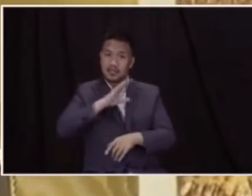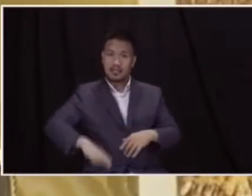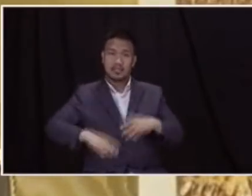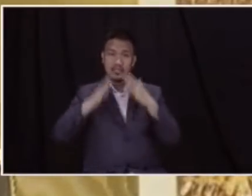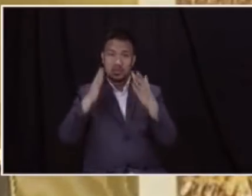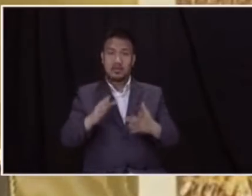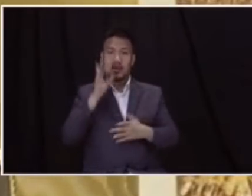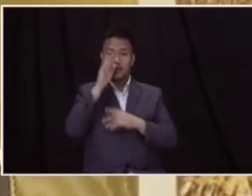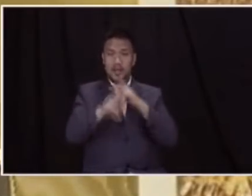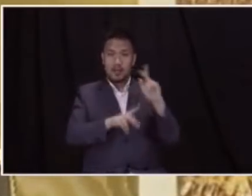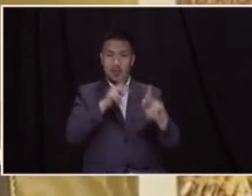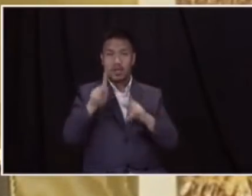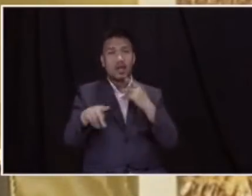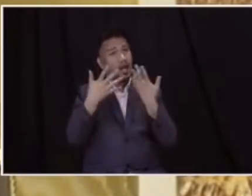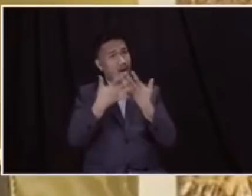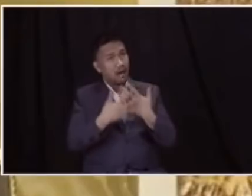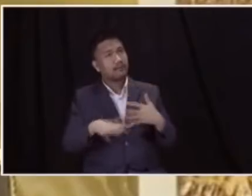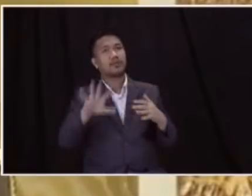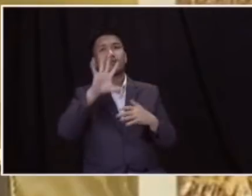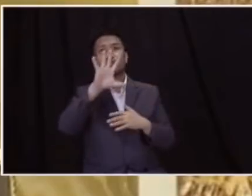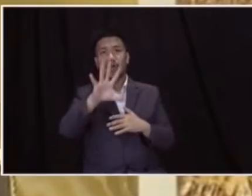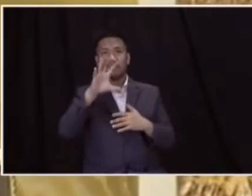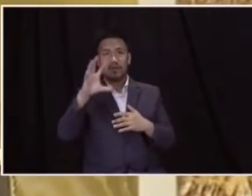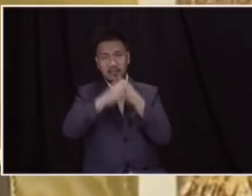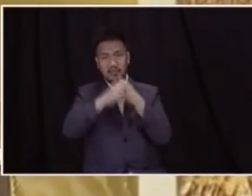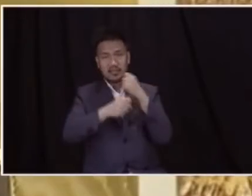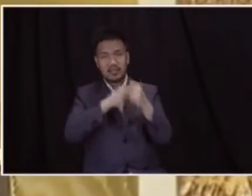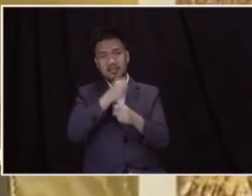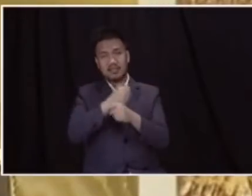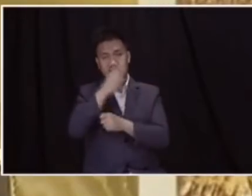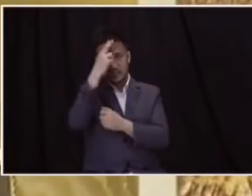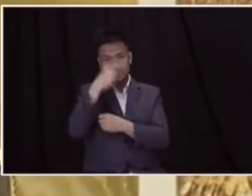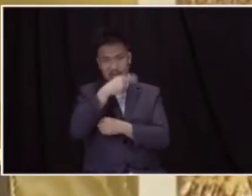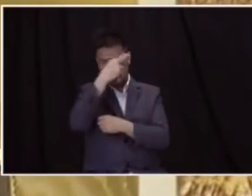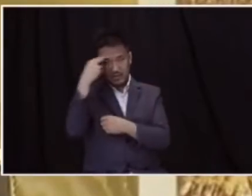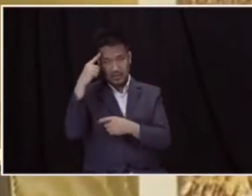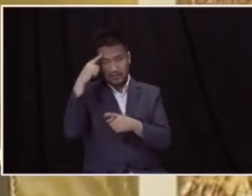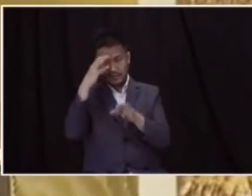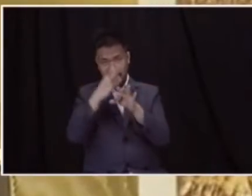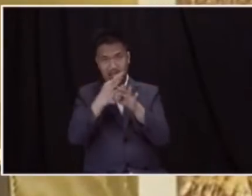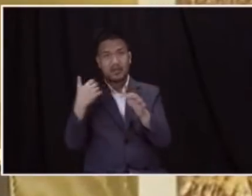people after 500 years of Christianity?